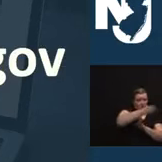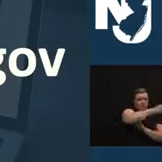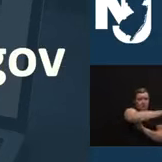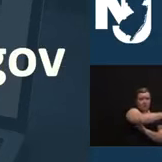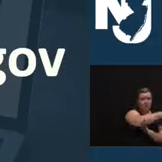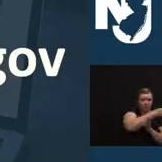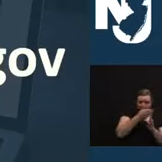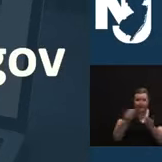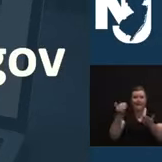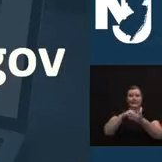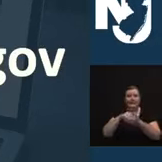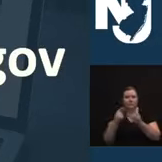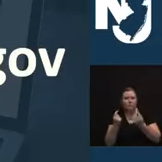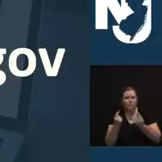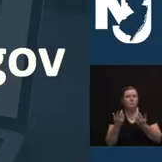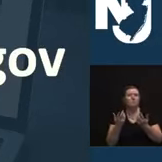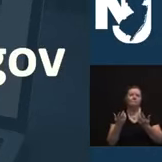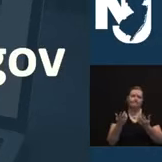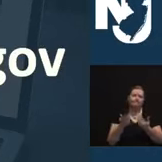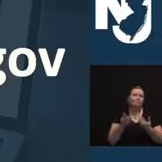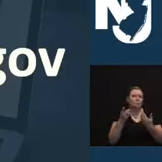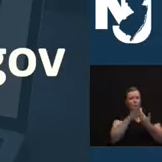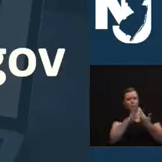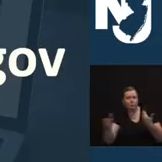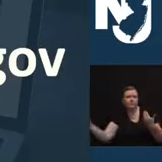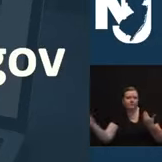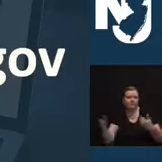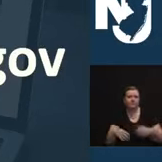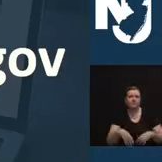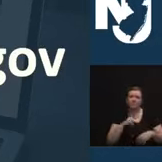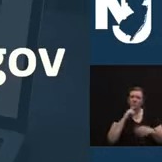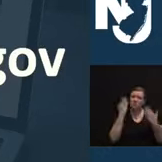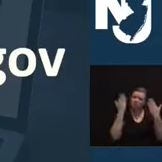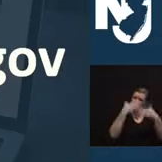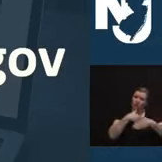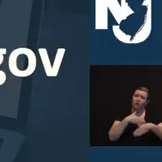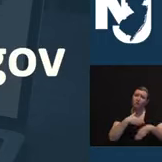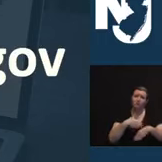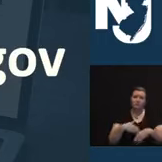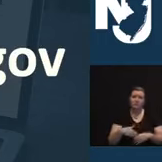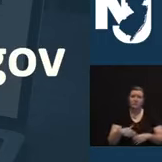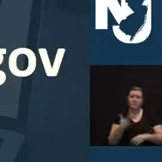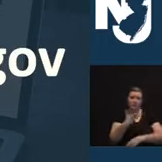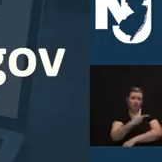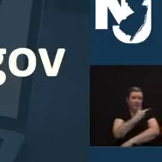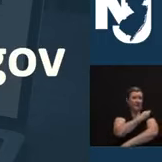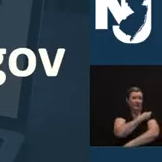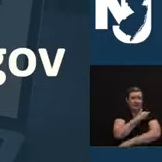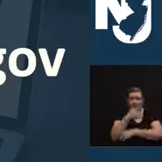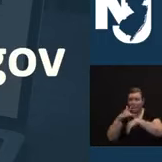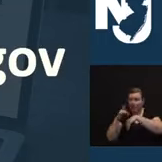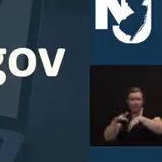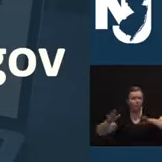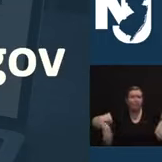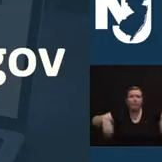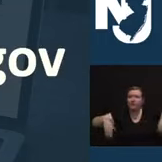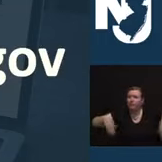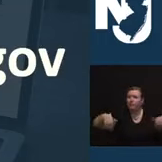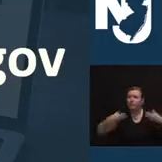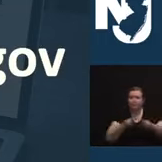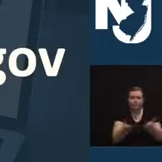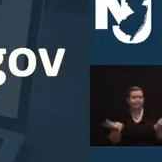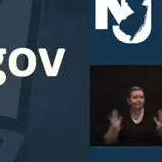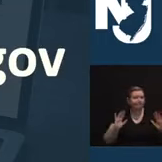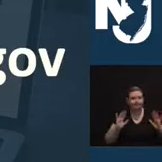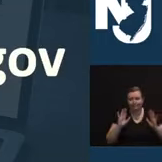vaccine becomes broadly available. Again, we have got to get back to using our common sense for the common